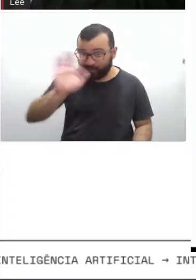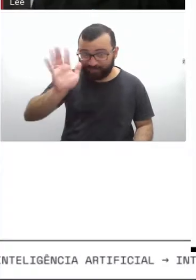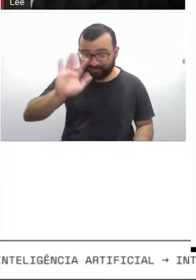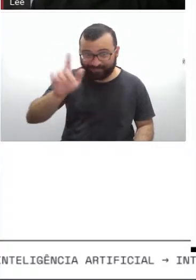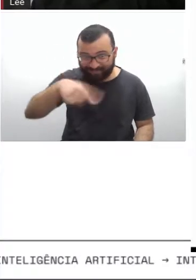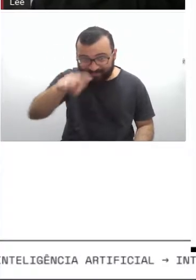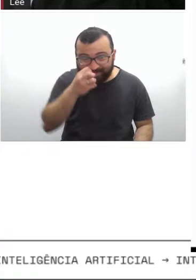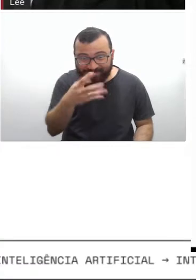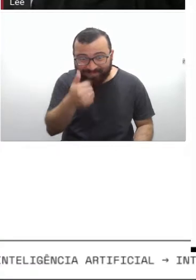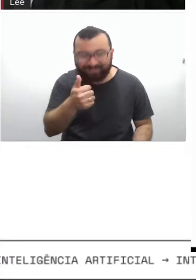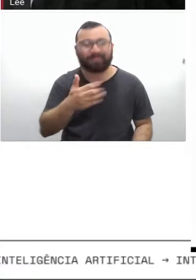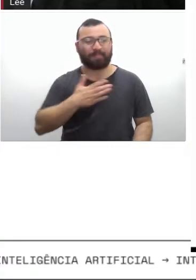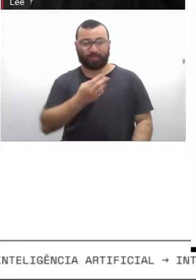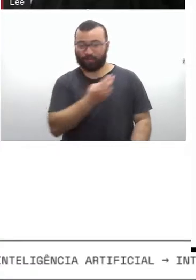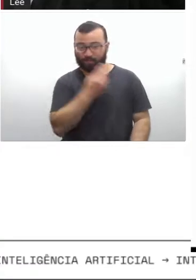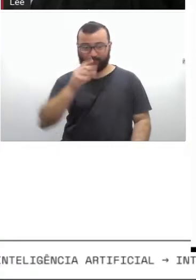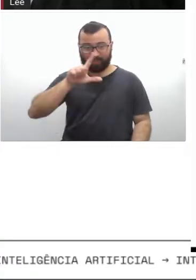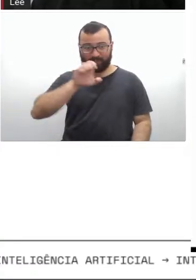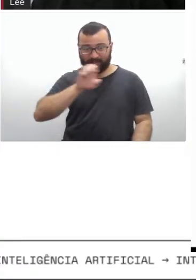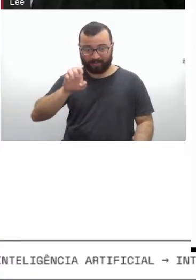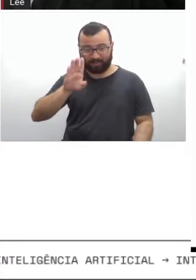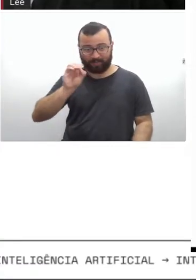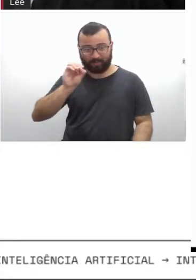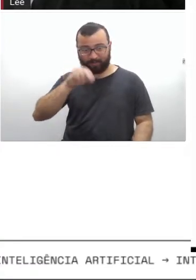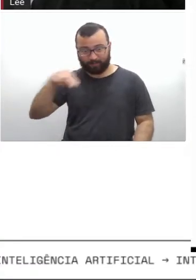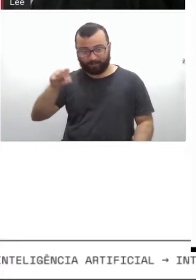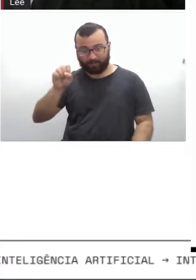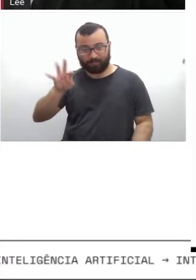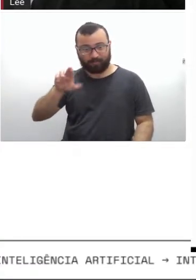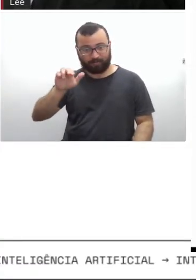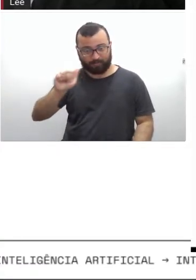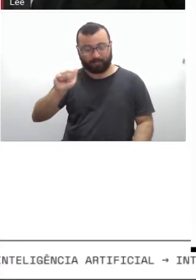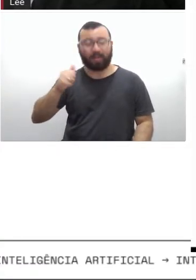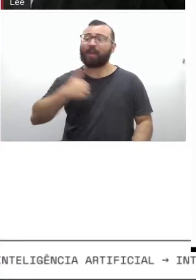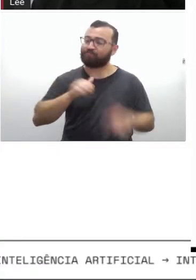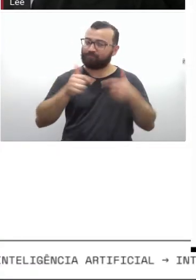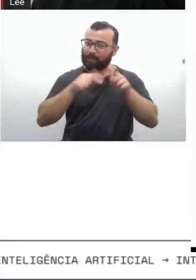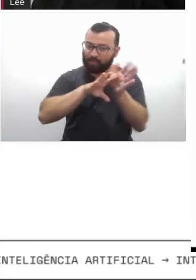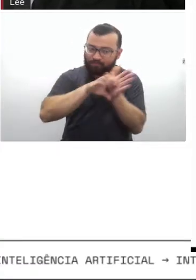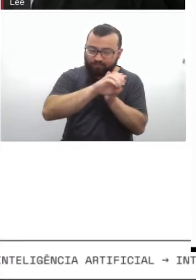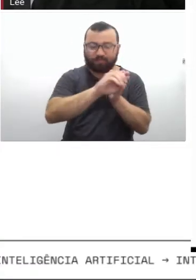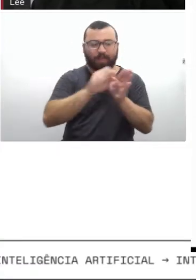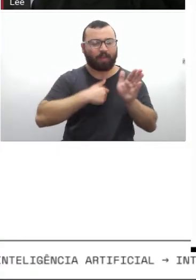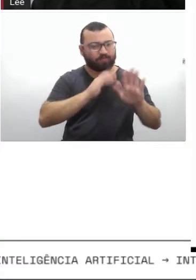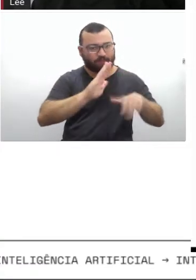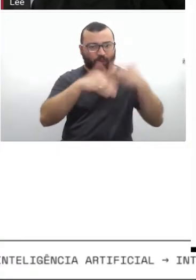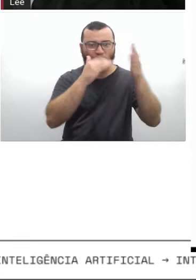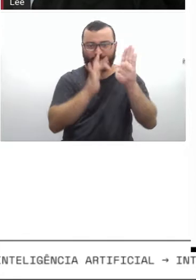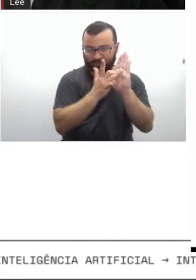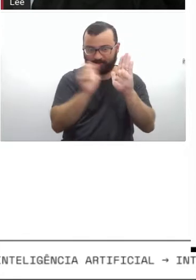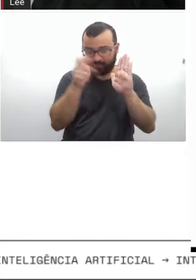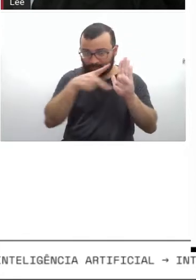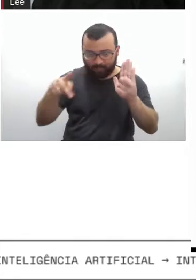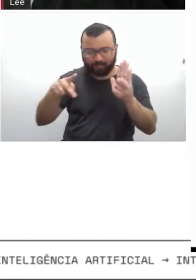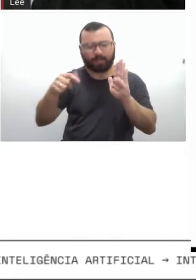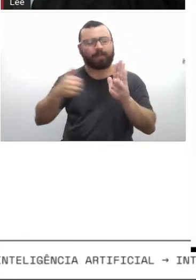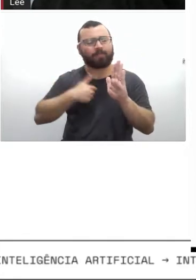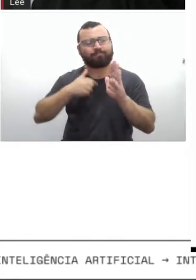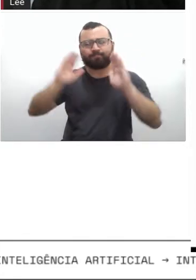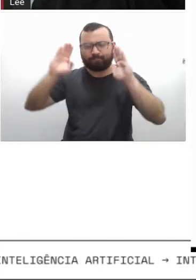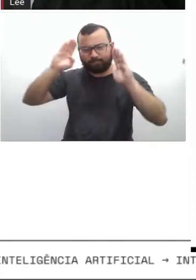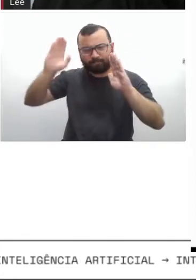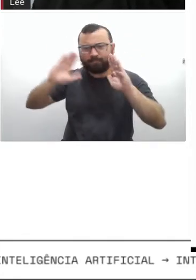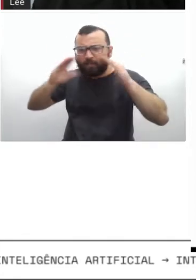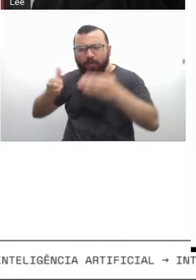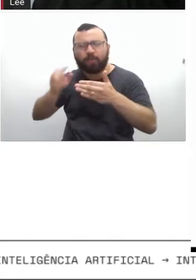Hi everyone, my name is Lee Boonstra and I'm a developer advocate for Google. And I'm focusing mainly on conversational AI, which within